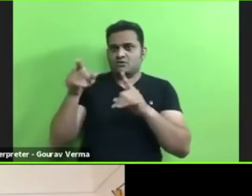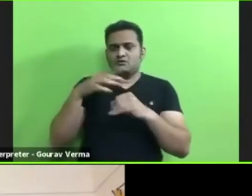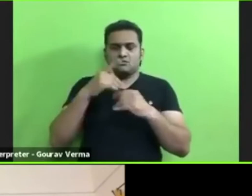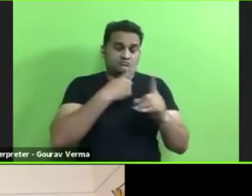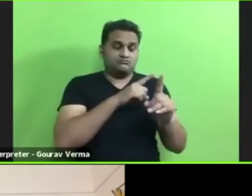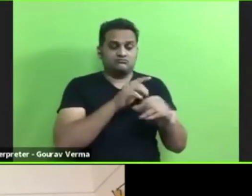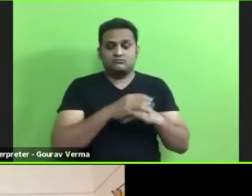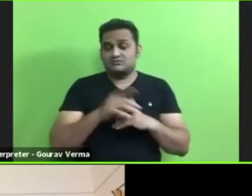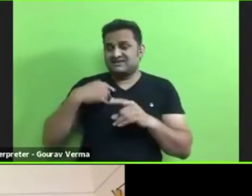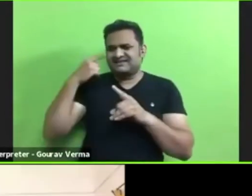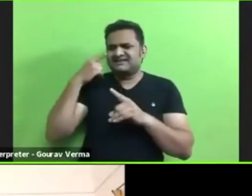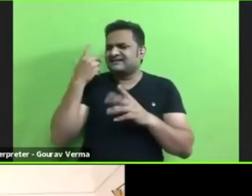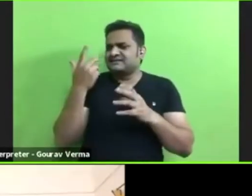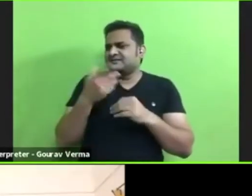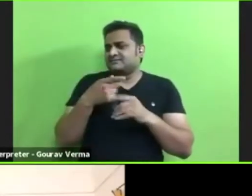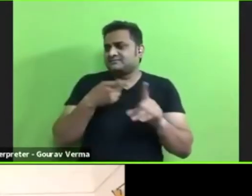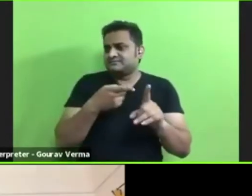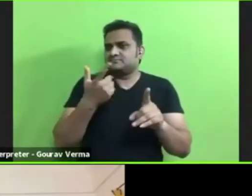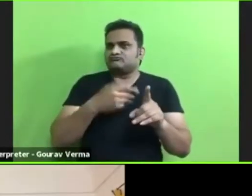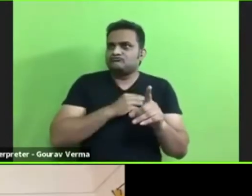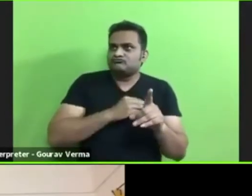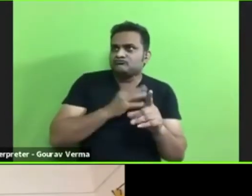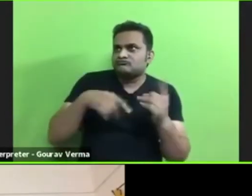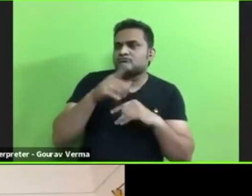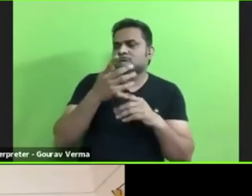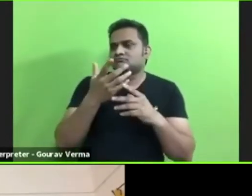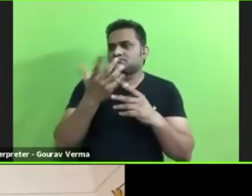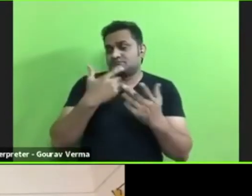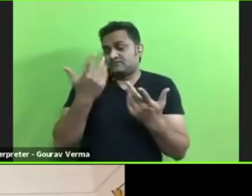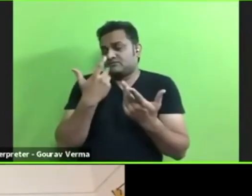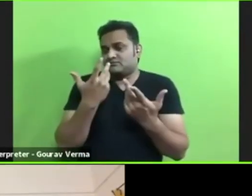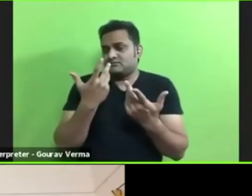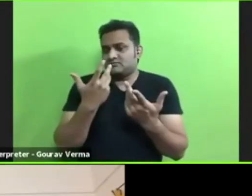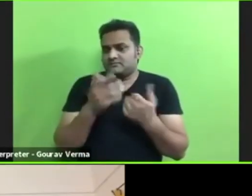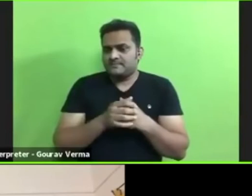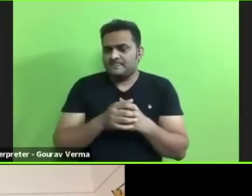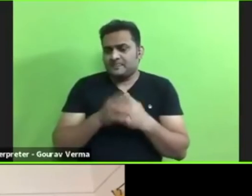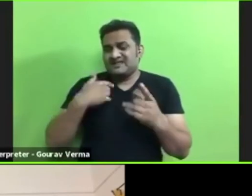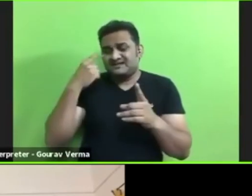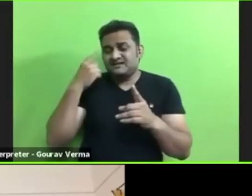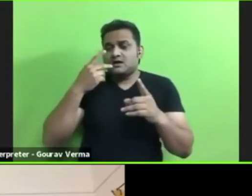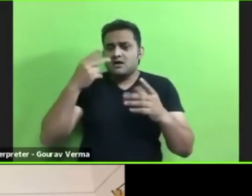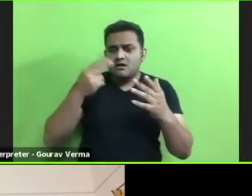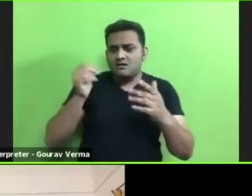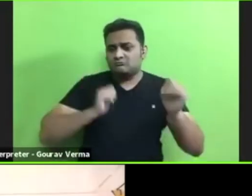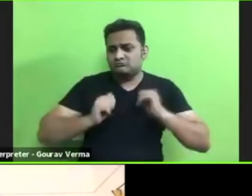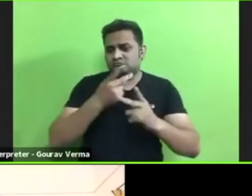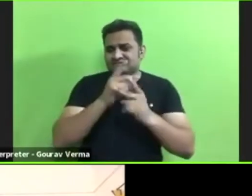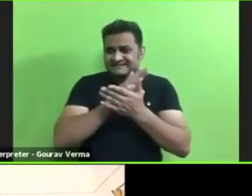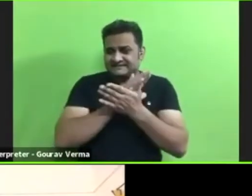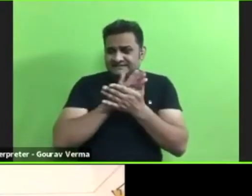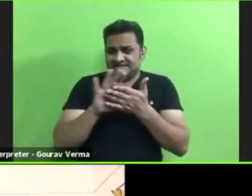think this fear, and this is what I want to I think the art of the pure is